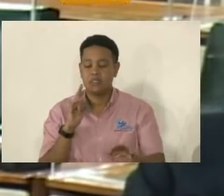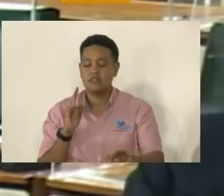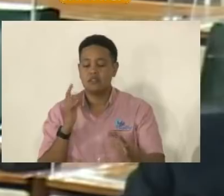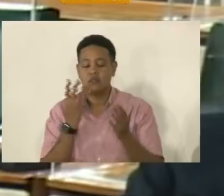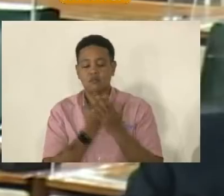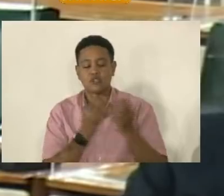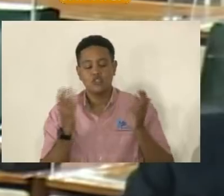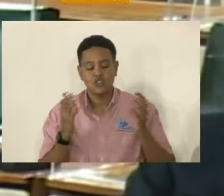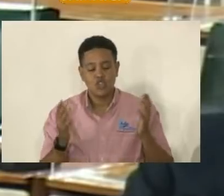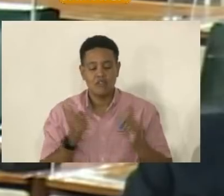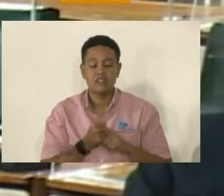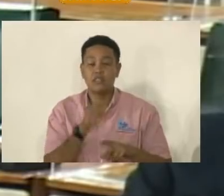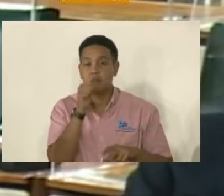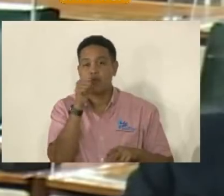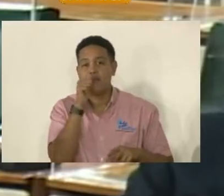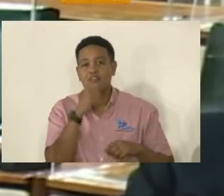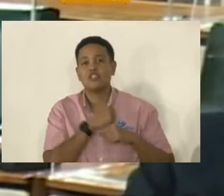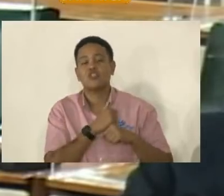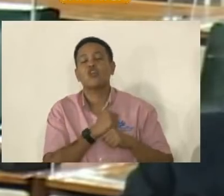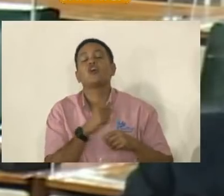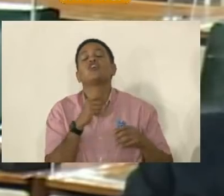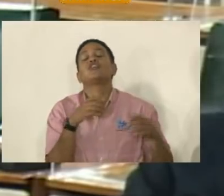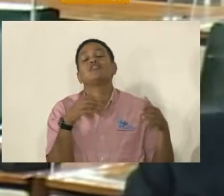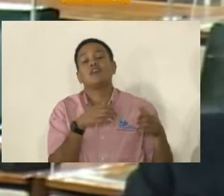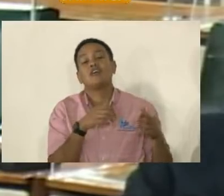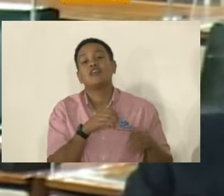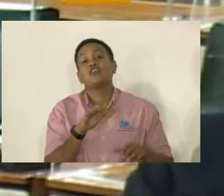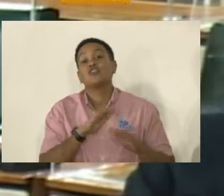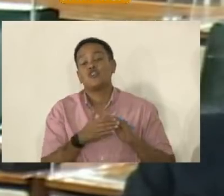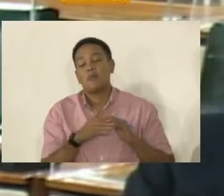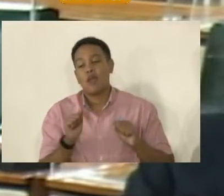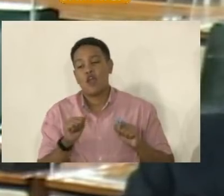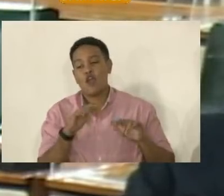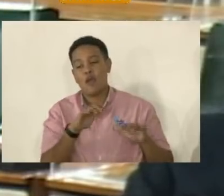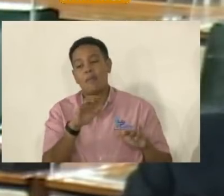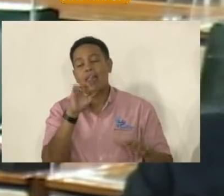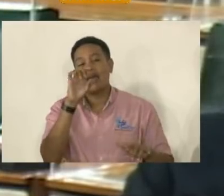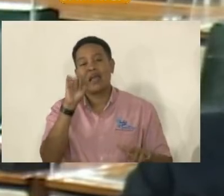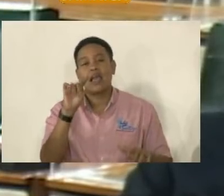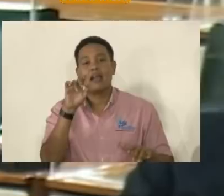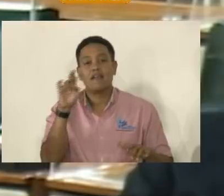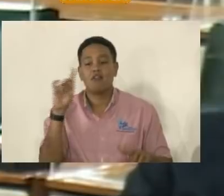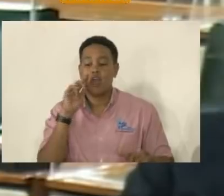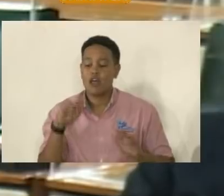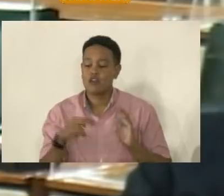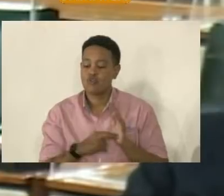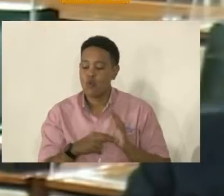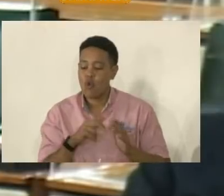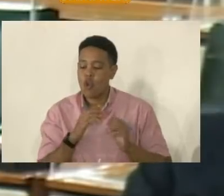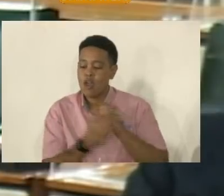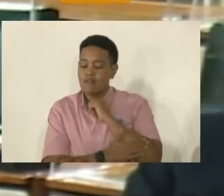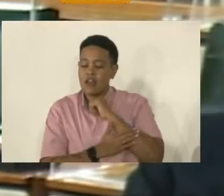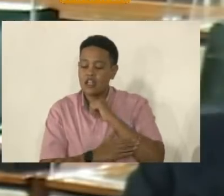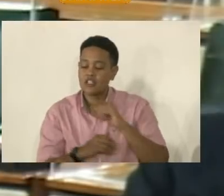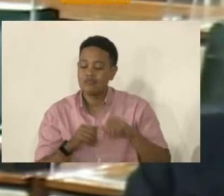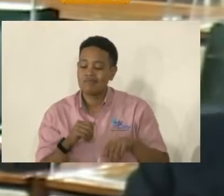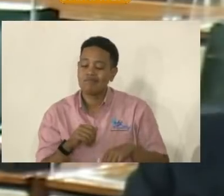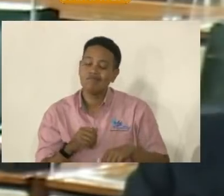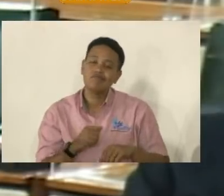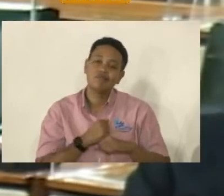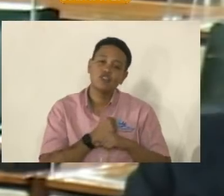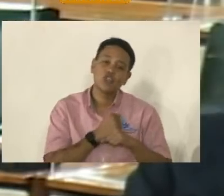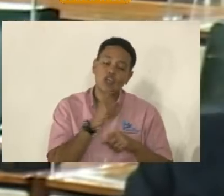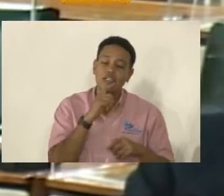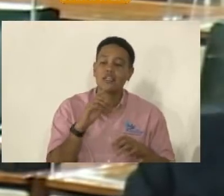Regulatory Authority, the Jamaica Combined Cadet Force, and the role of national security MDAs in the COVID fight, the DRMA